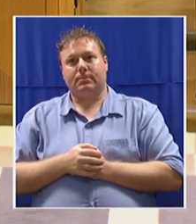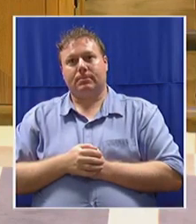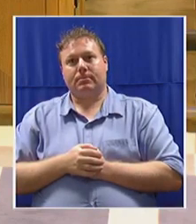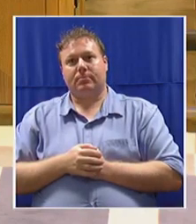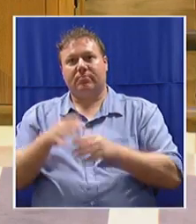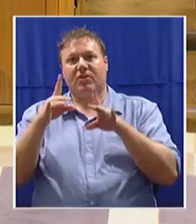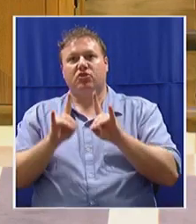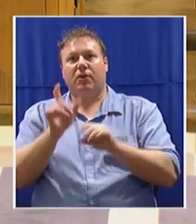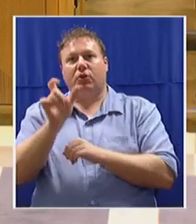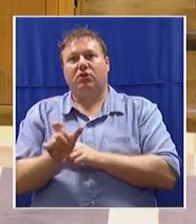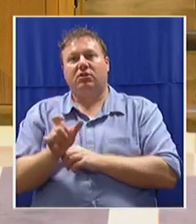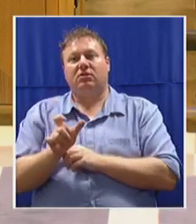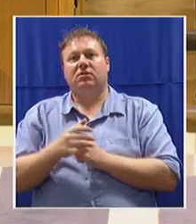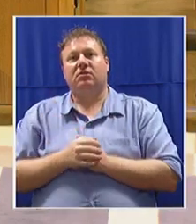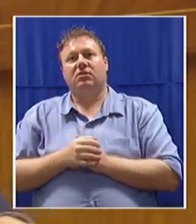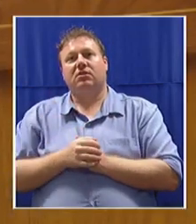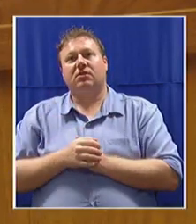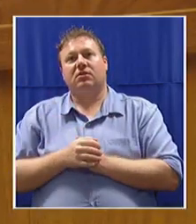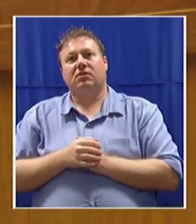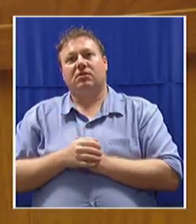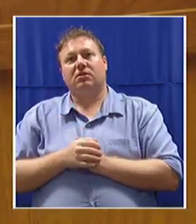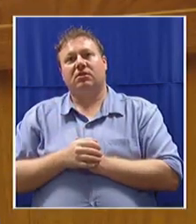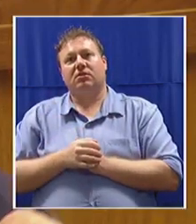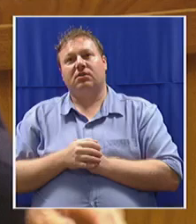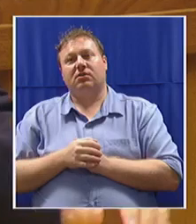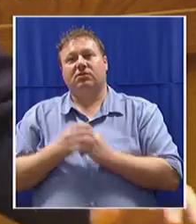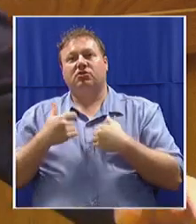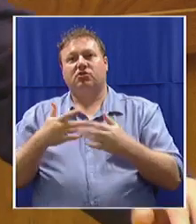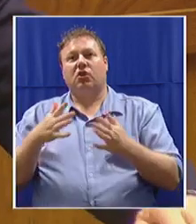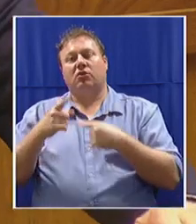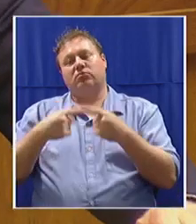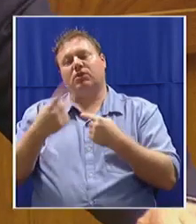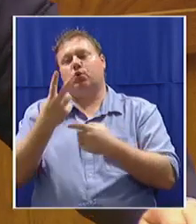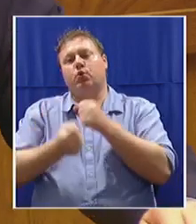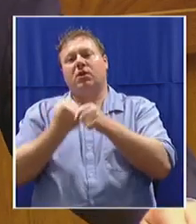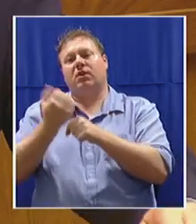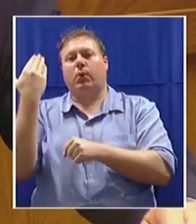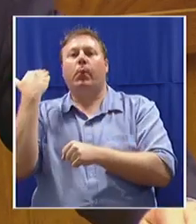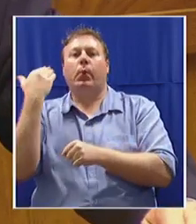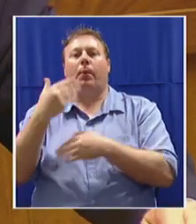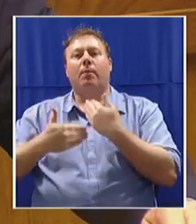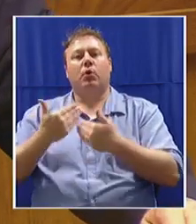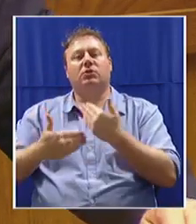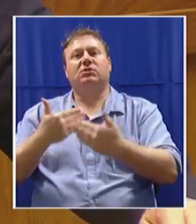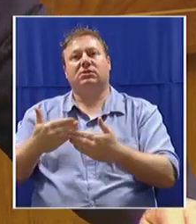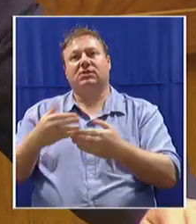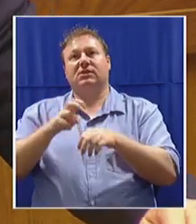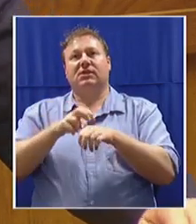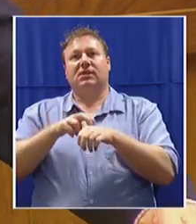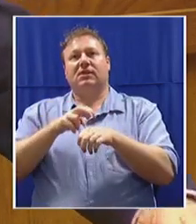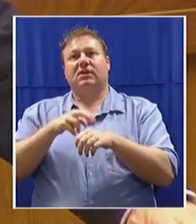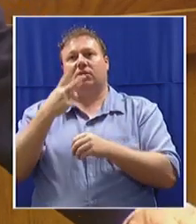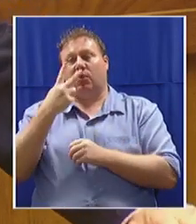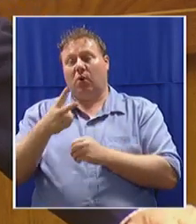Voorzitter, the Freedom Front Plus started about 2 years ago with a process where we said that we have to look